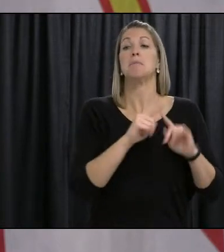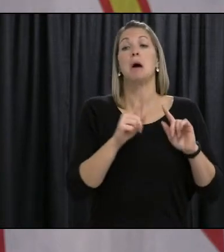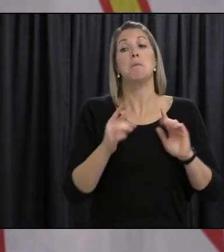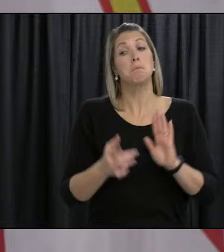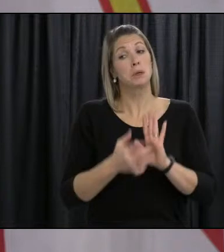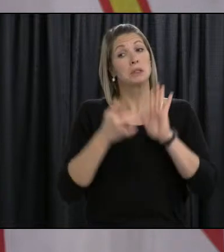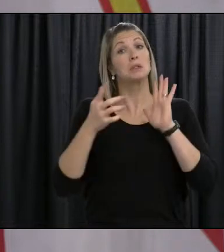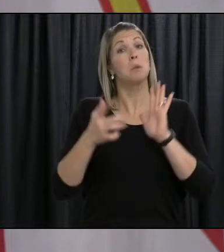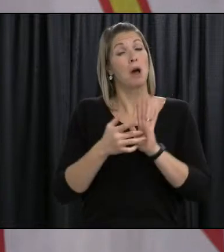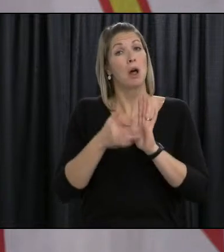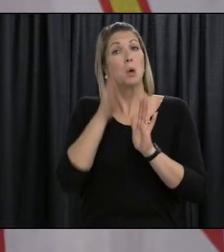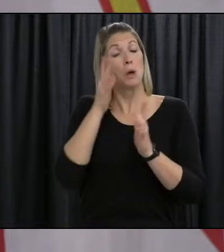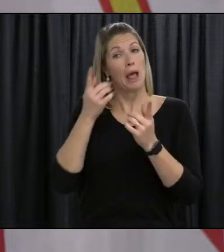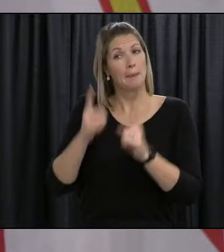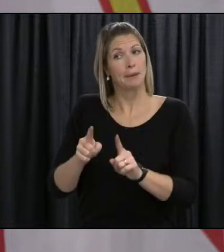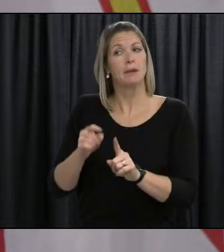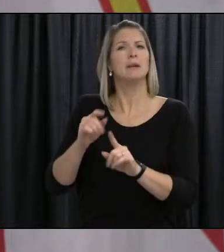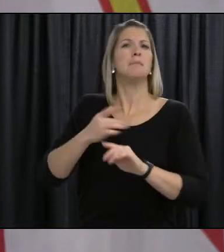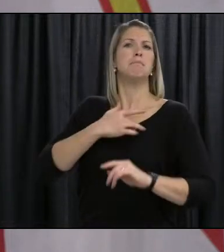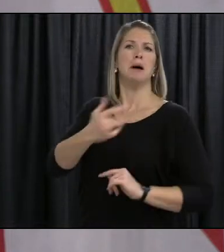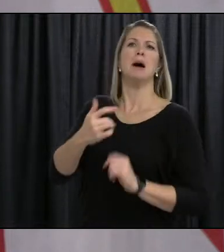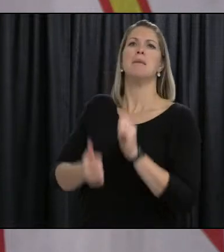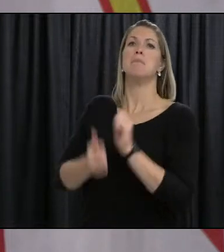that time period.